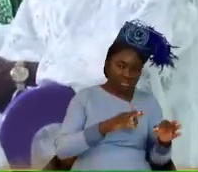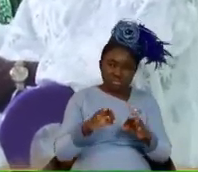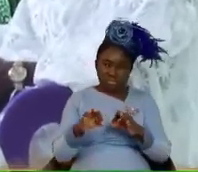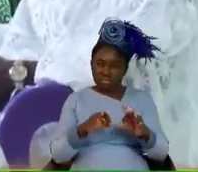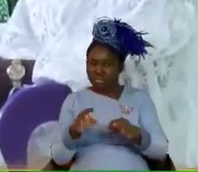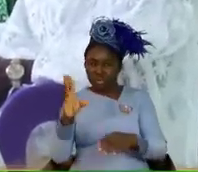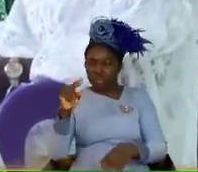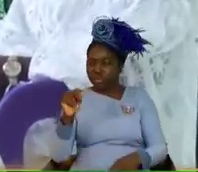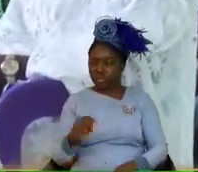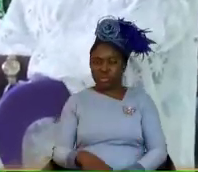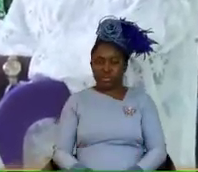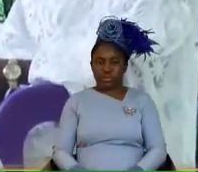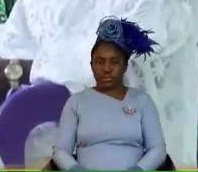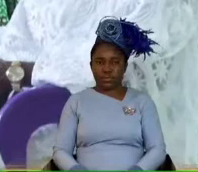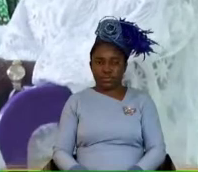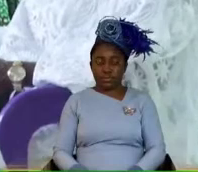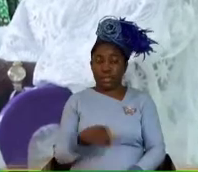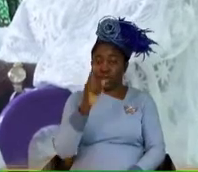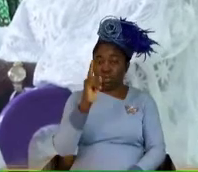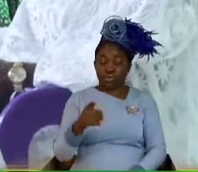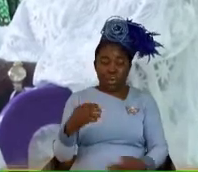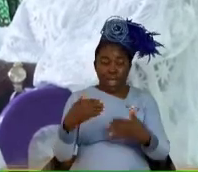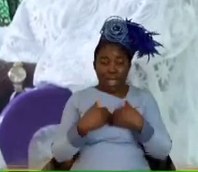negotiable. You have to be